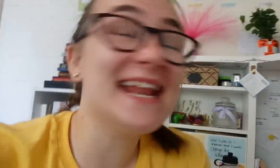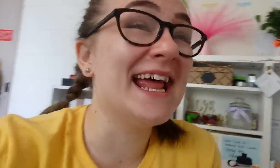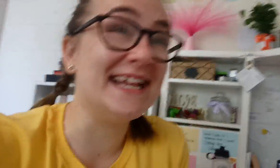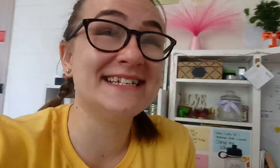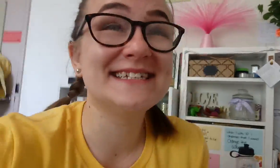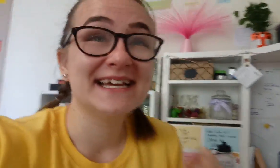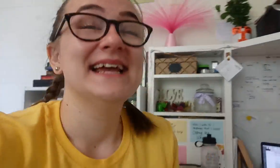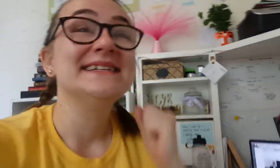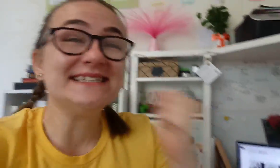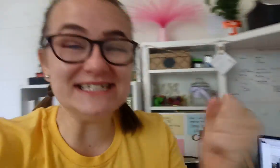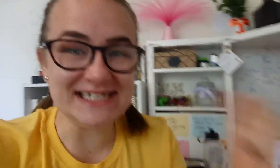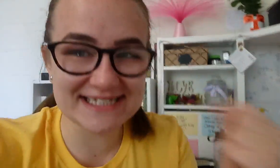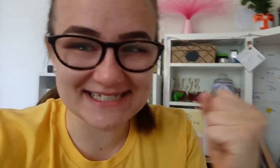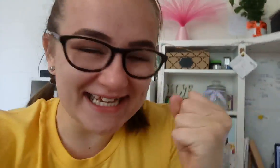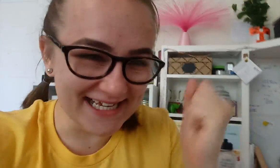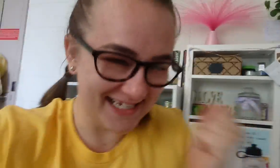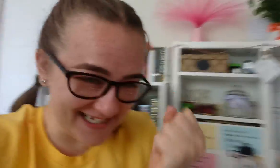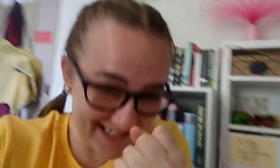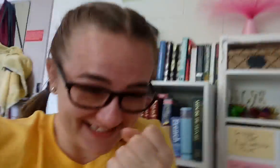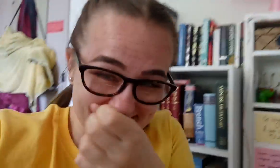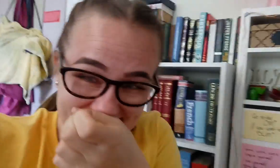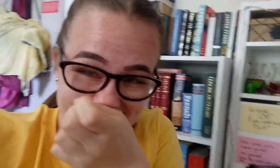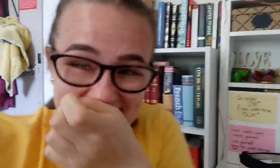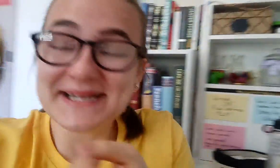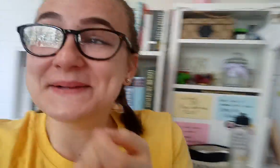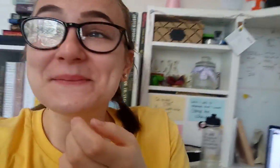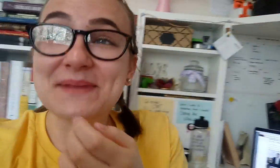We did it. Yes.